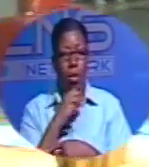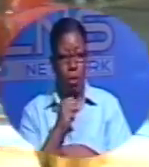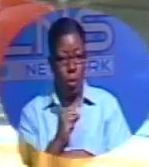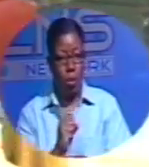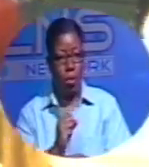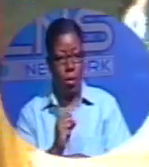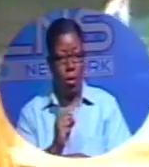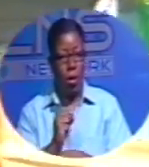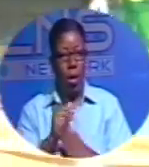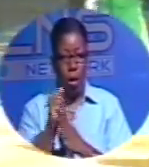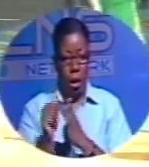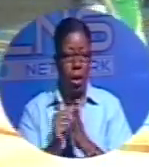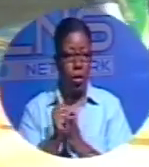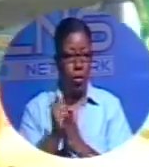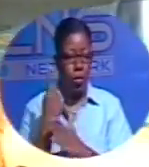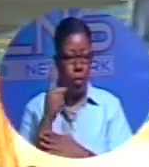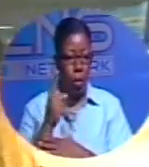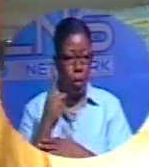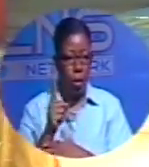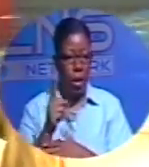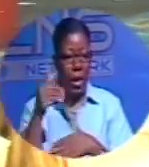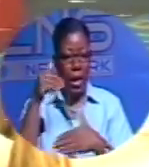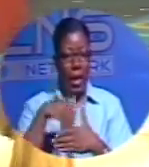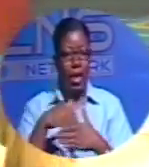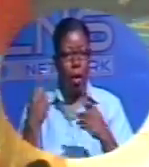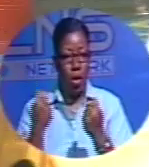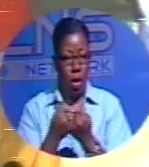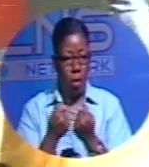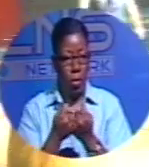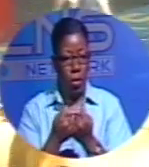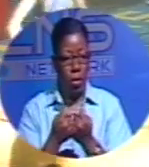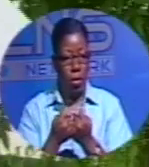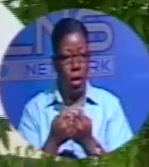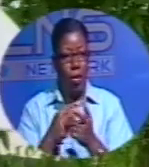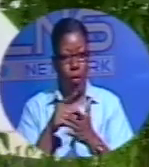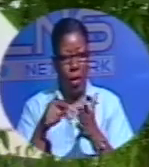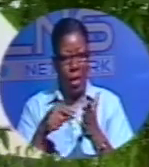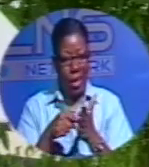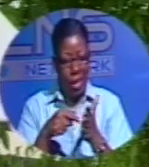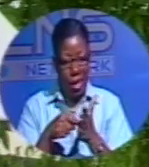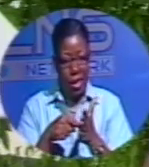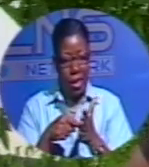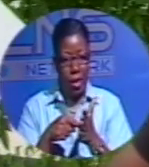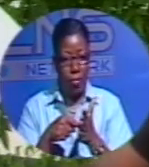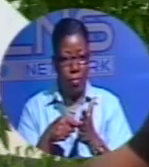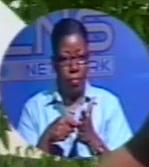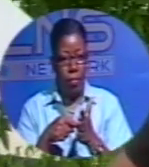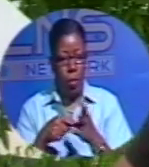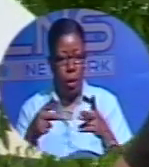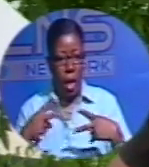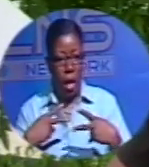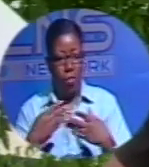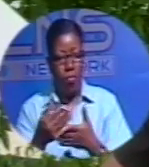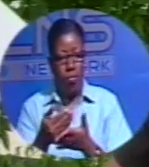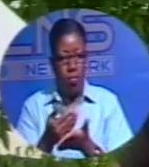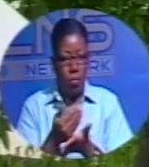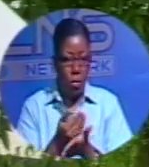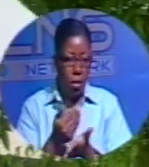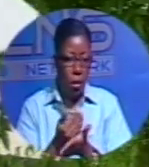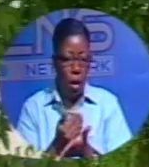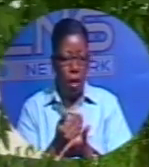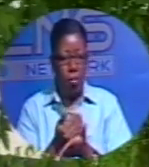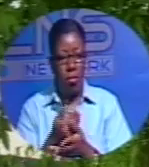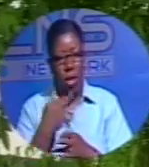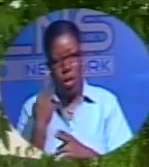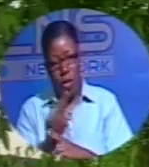8-16 for indoor tournaments, but we would have for this particular tournament, we would just have some of, you know, a